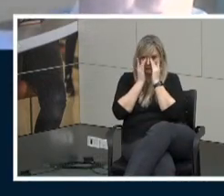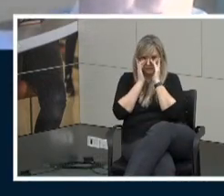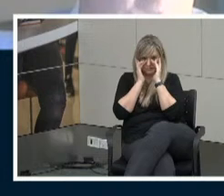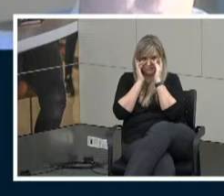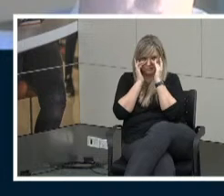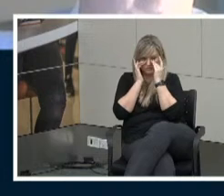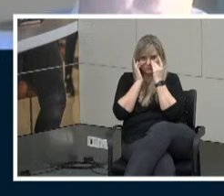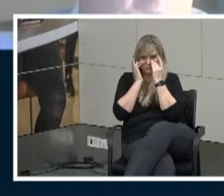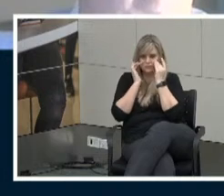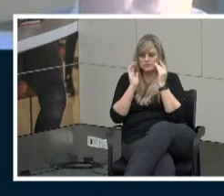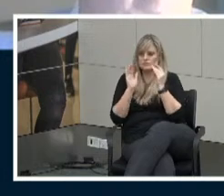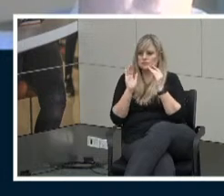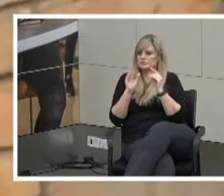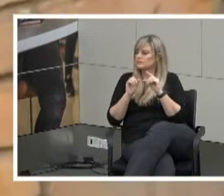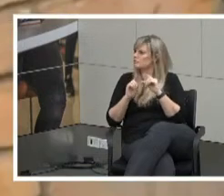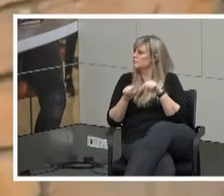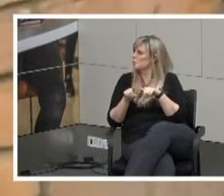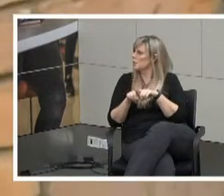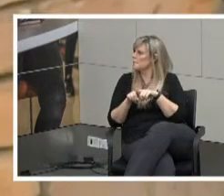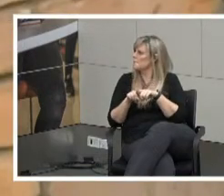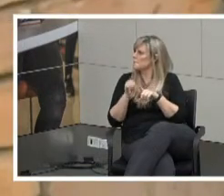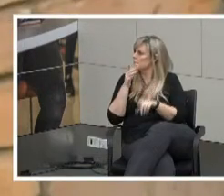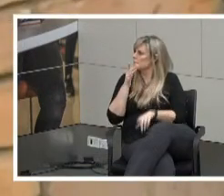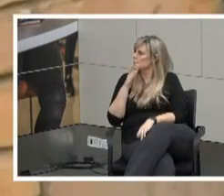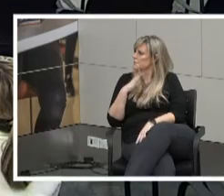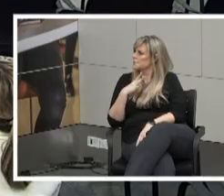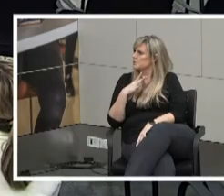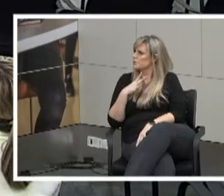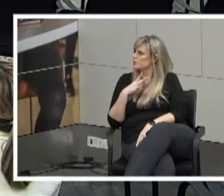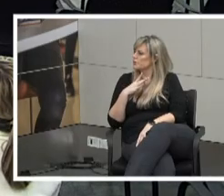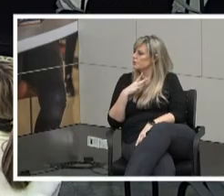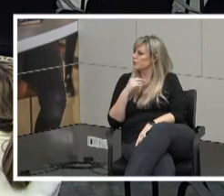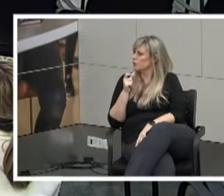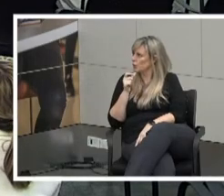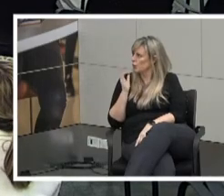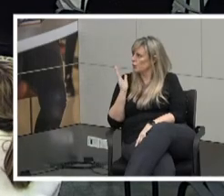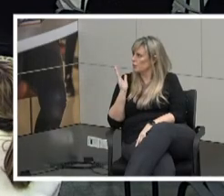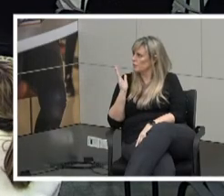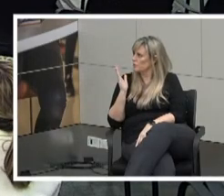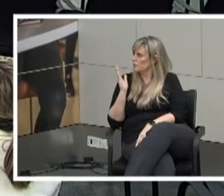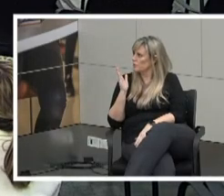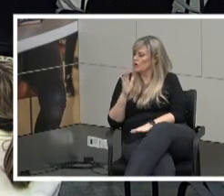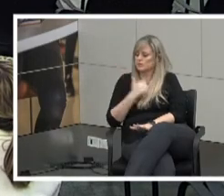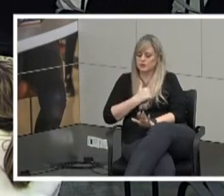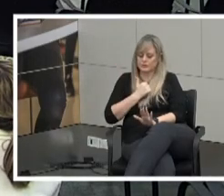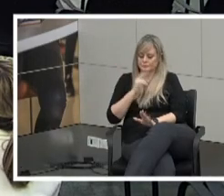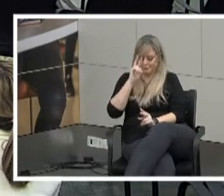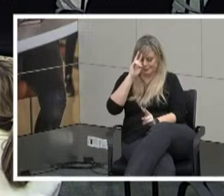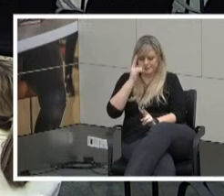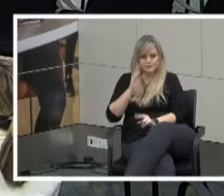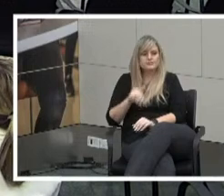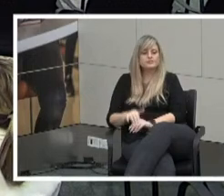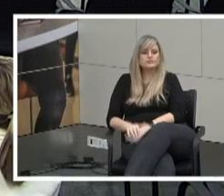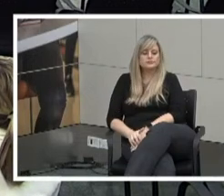I think Miss negri is that the same woman that I I think there two oh there's two okay